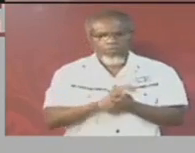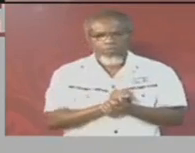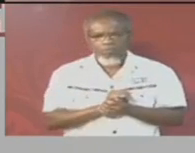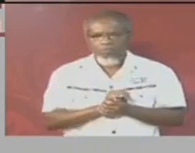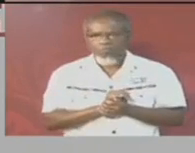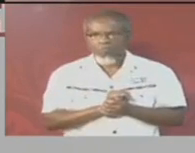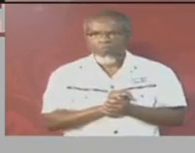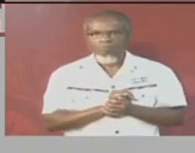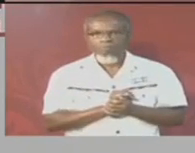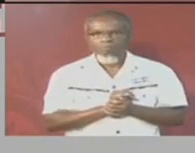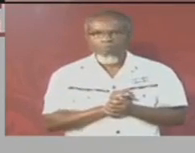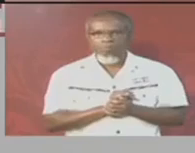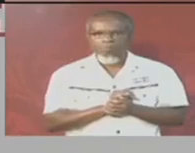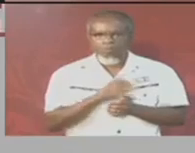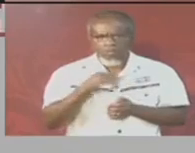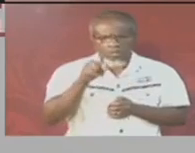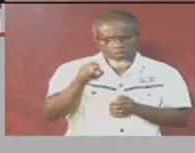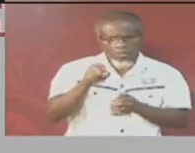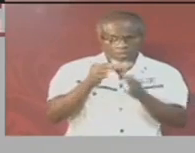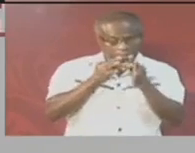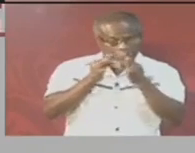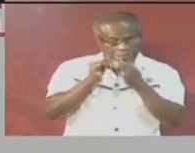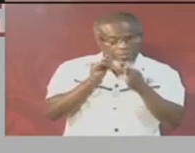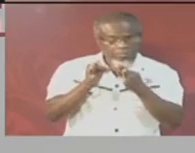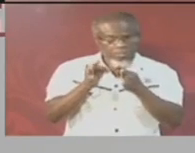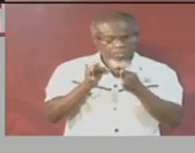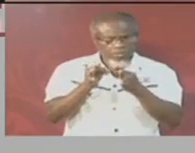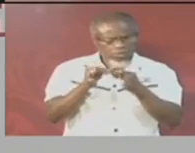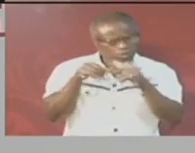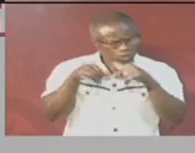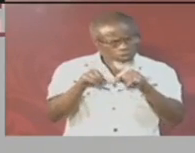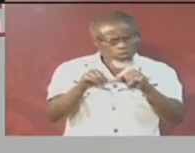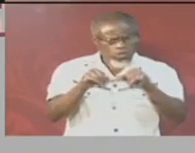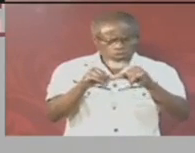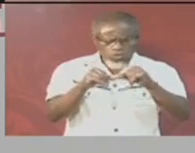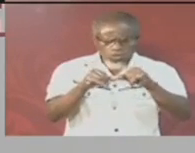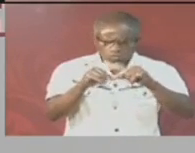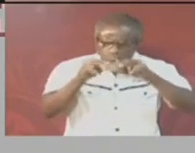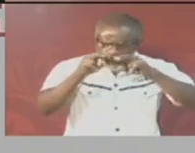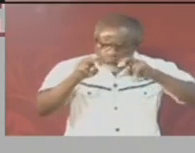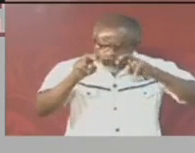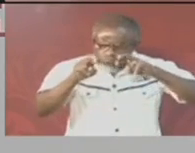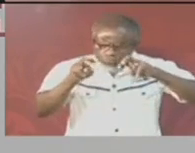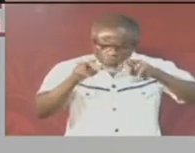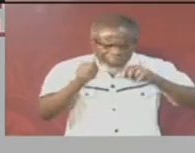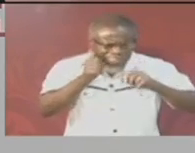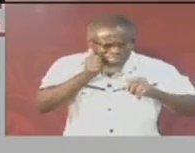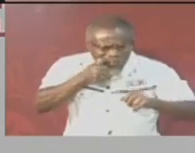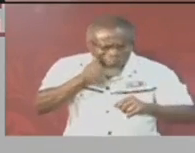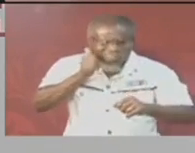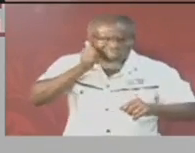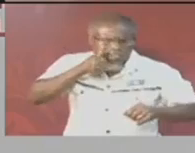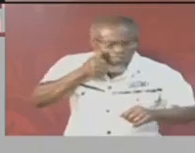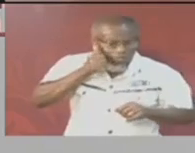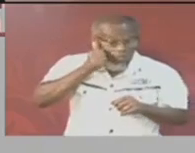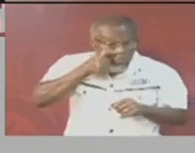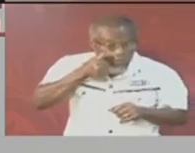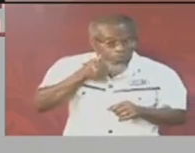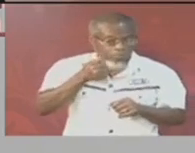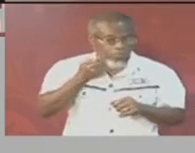naturally, as he explained, it is looked at on a very almost daily basis because you continue to